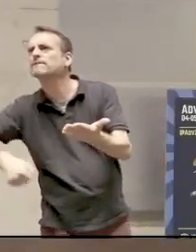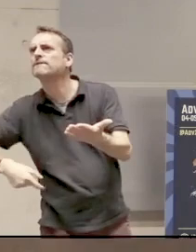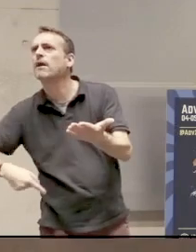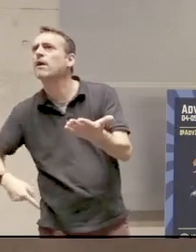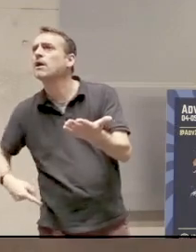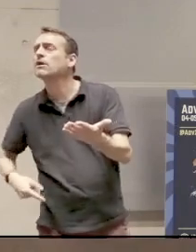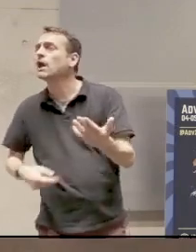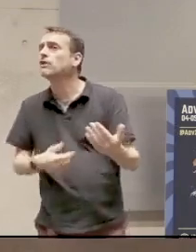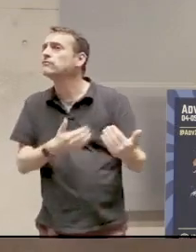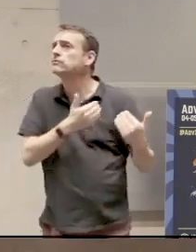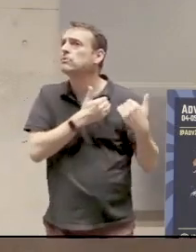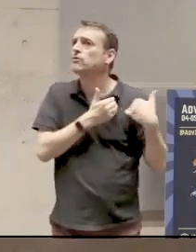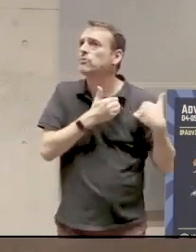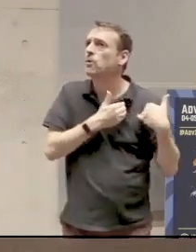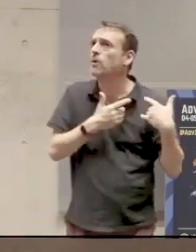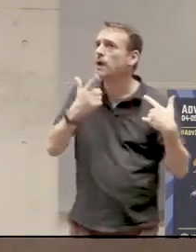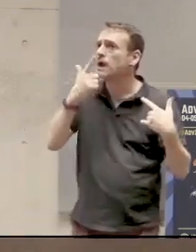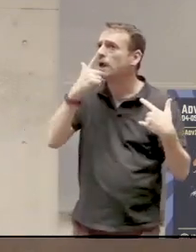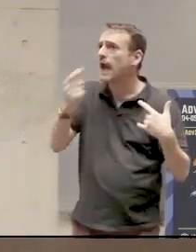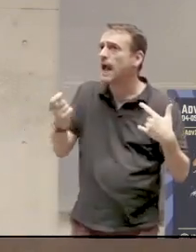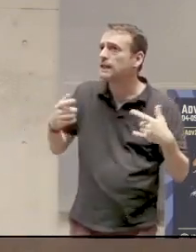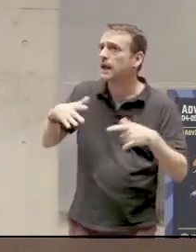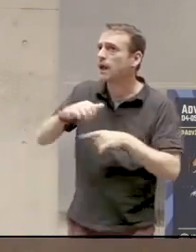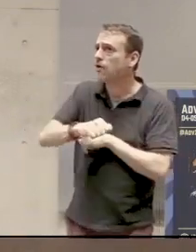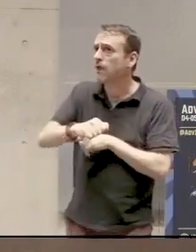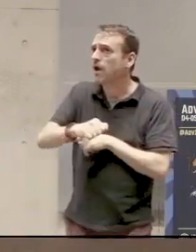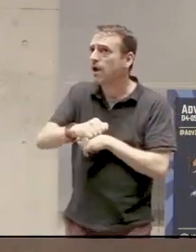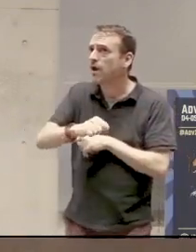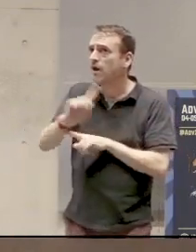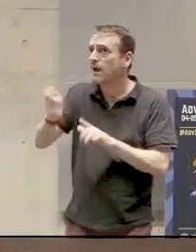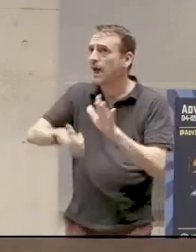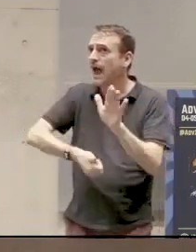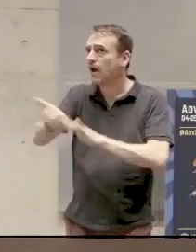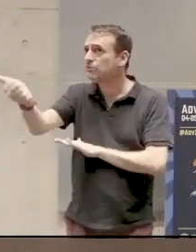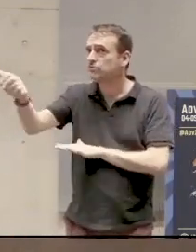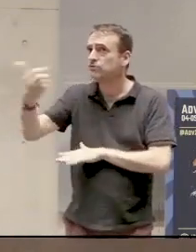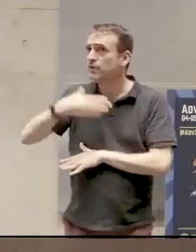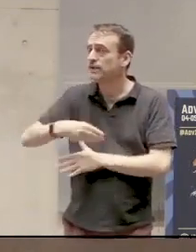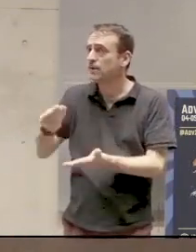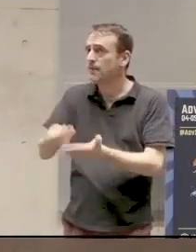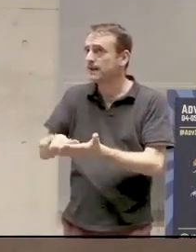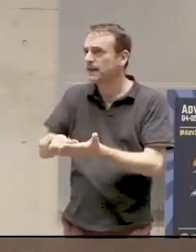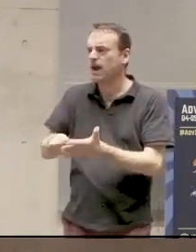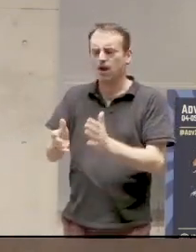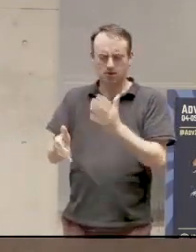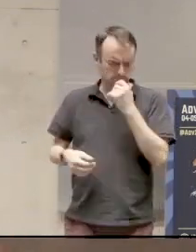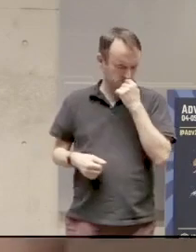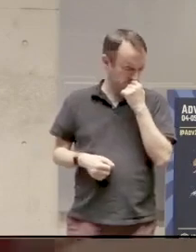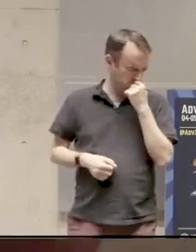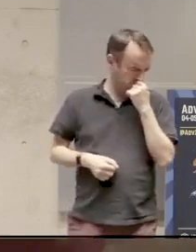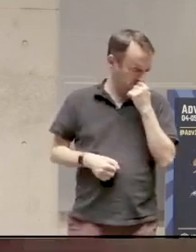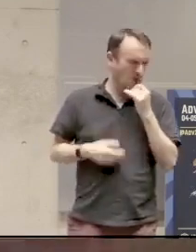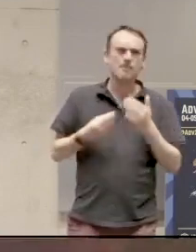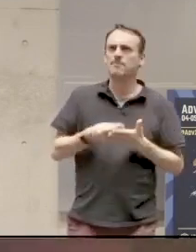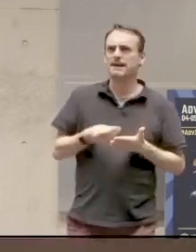responsible for these sorts of things. If so, get out. We don't need your money. Oh, no, we do.